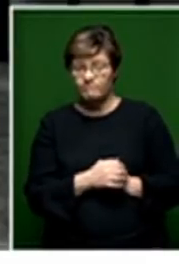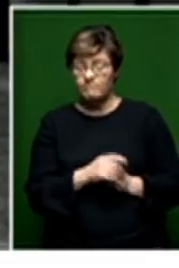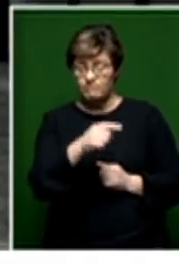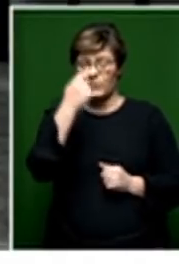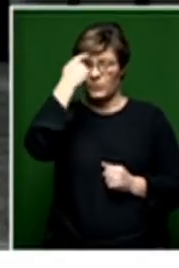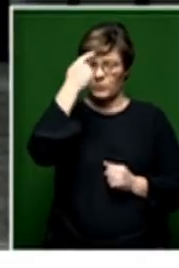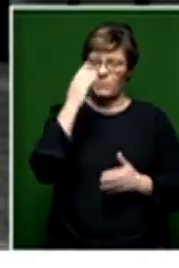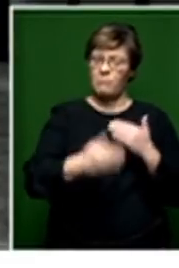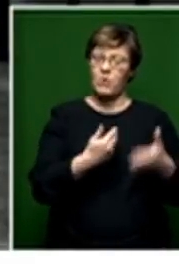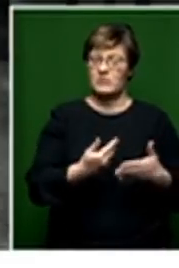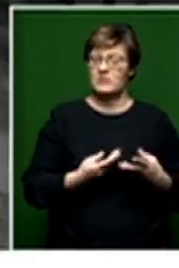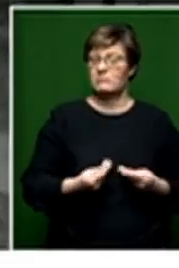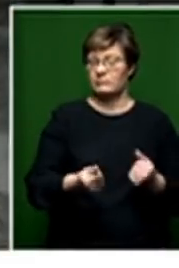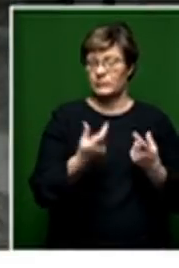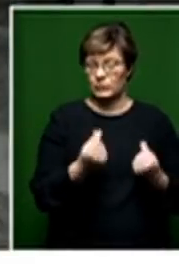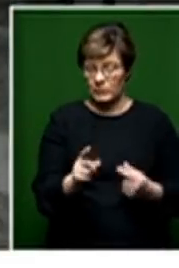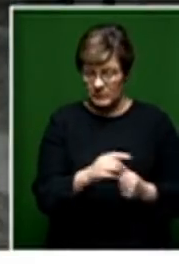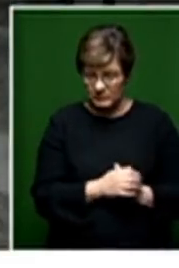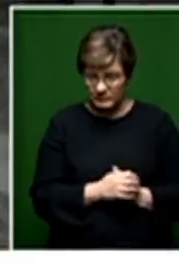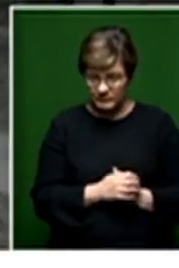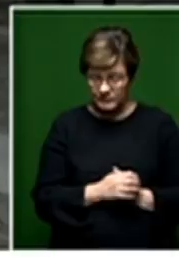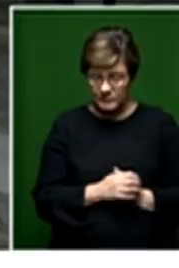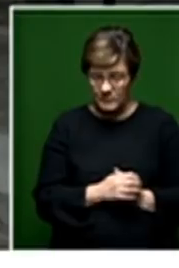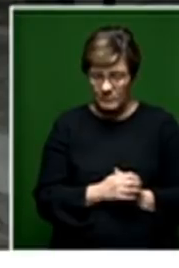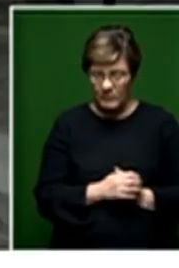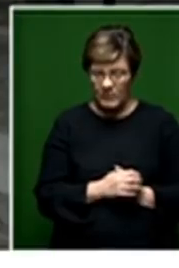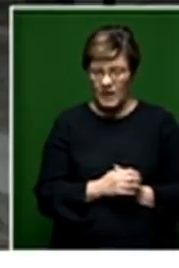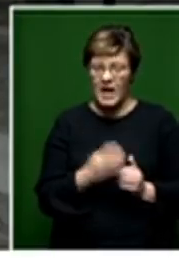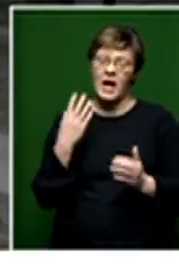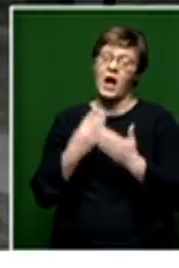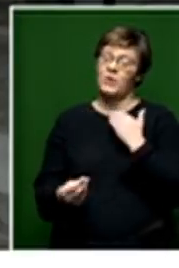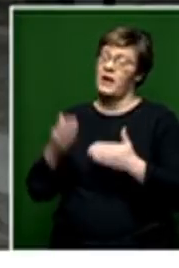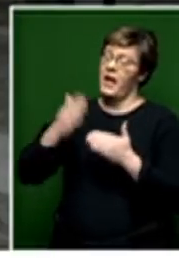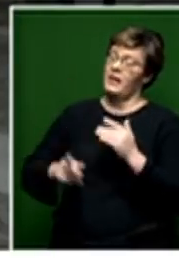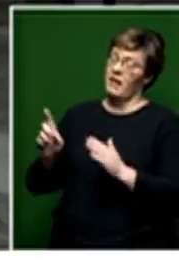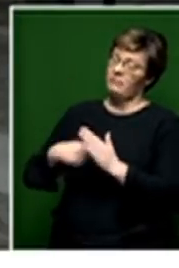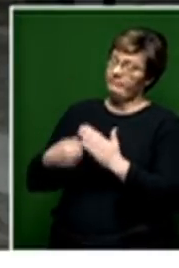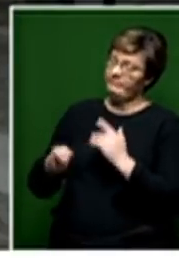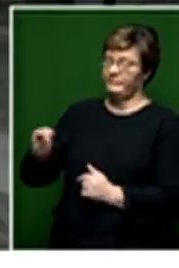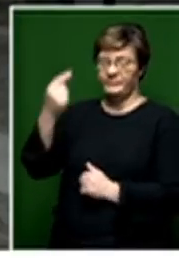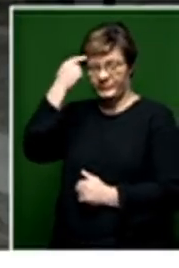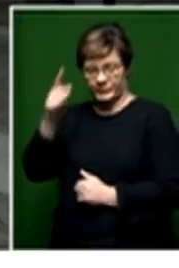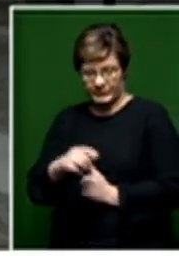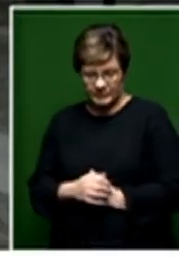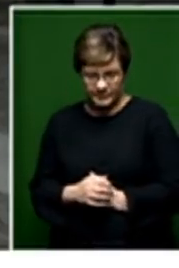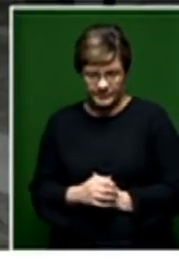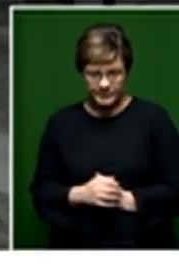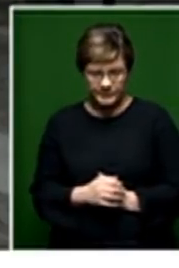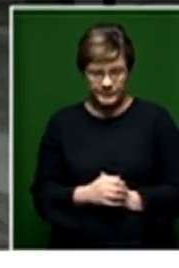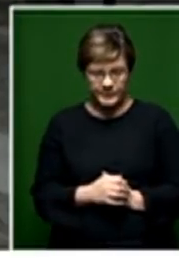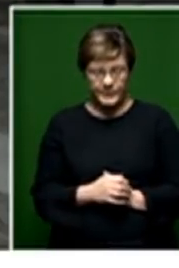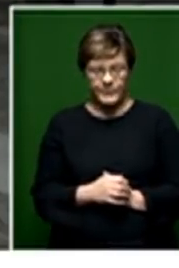they thought of how the day proceeded and the outcome of the election. Sakina? And just a quick